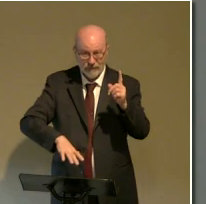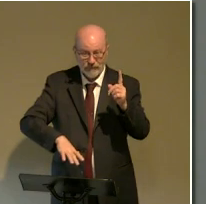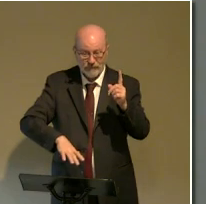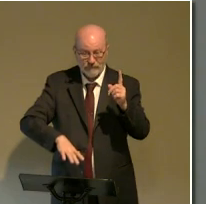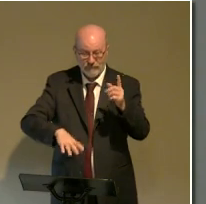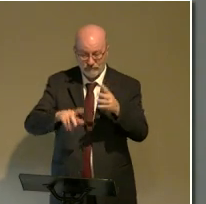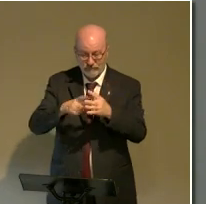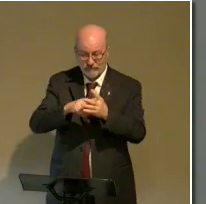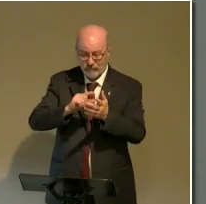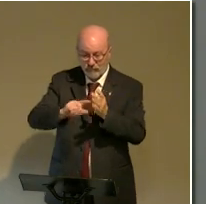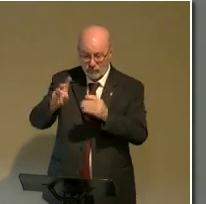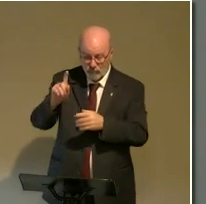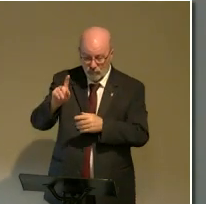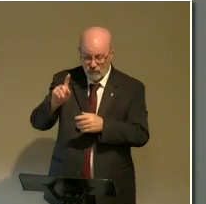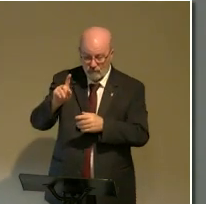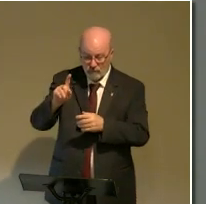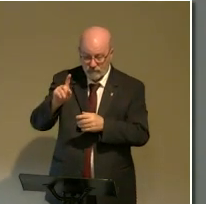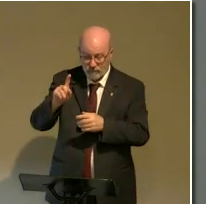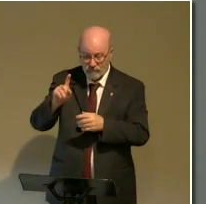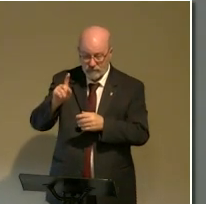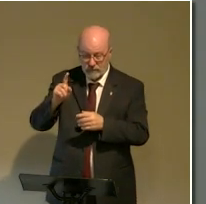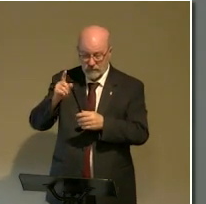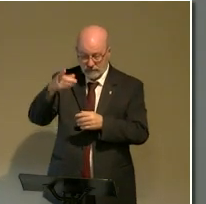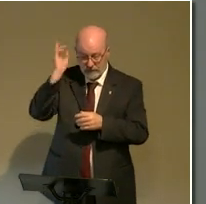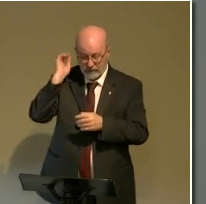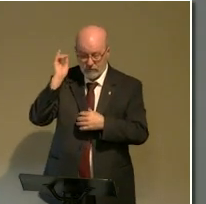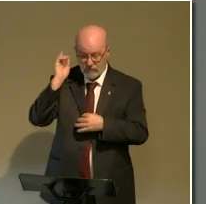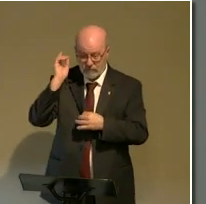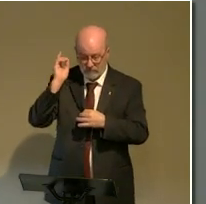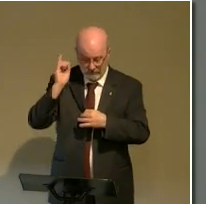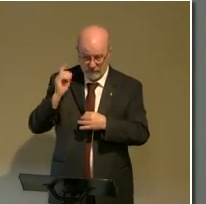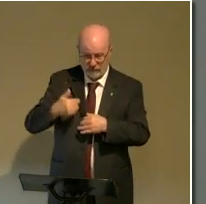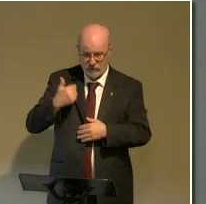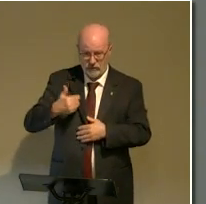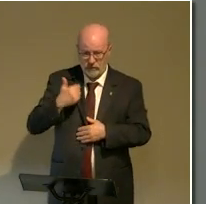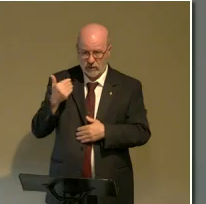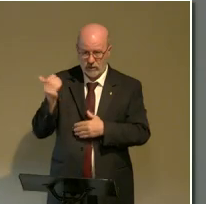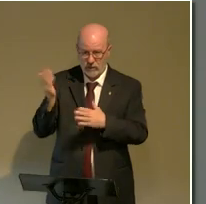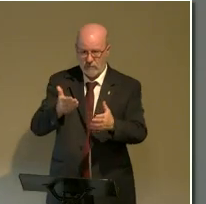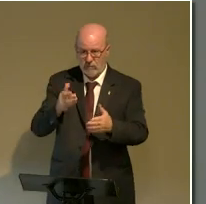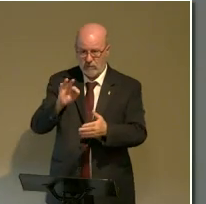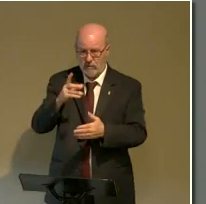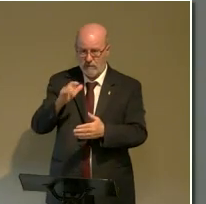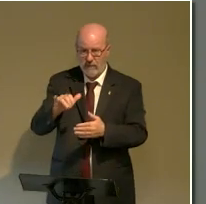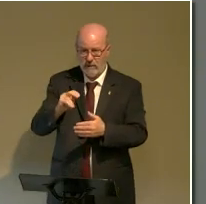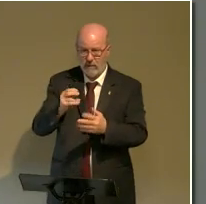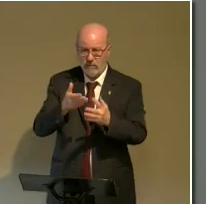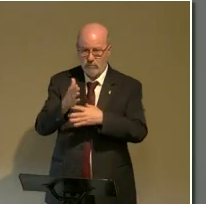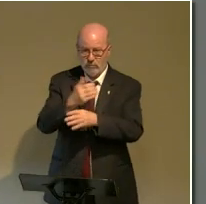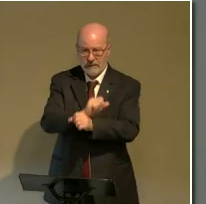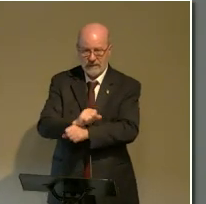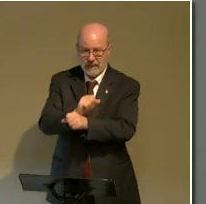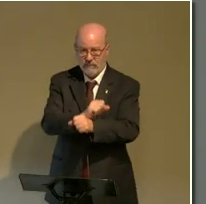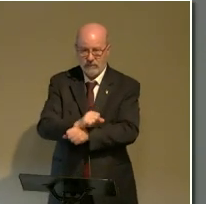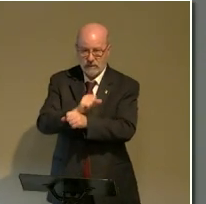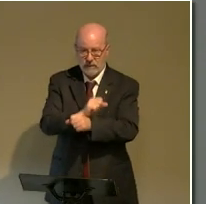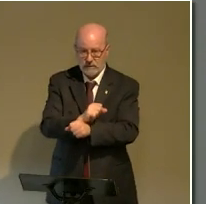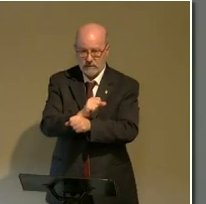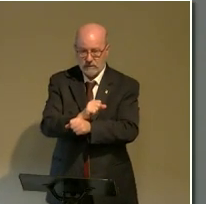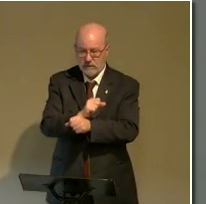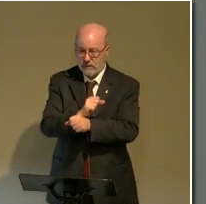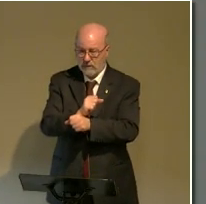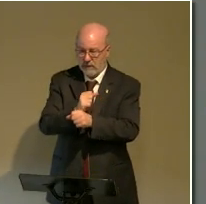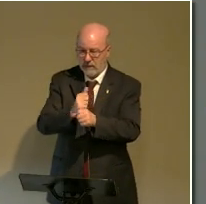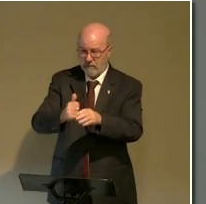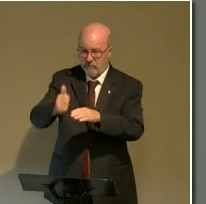So we're going to start in verse 1. So Daniel, he was at a young age, he was brought to Babylon through slavery and rose to the top,